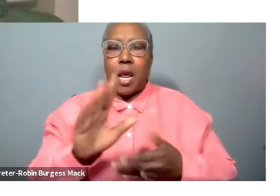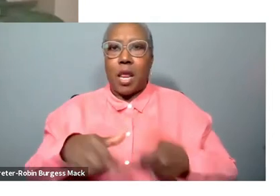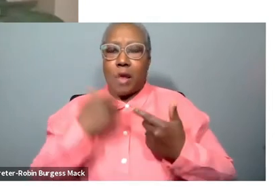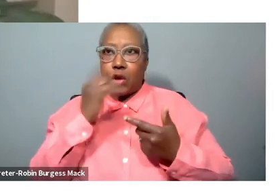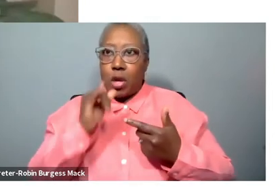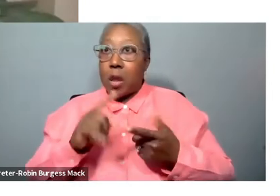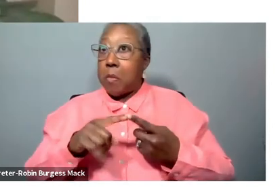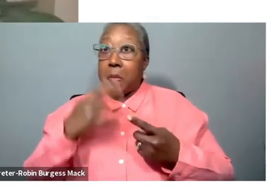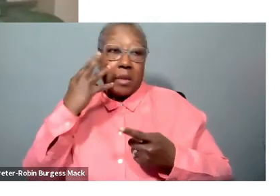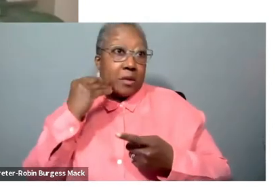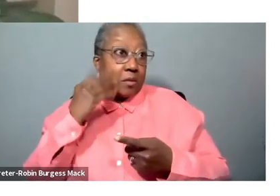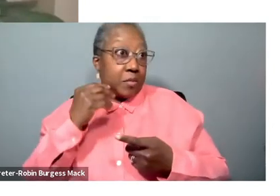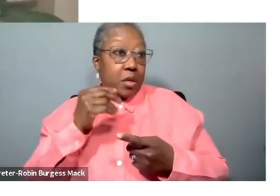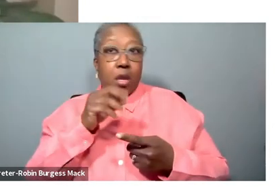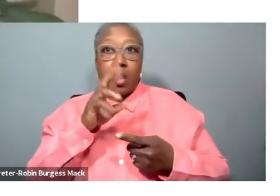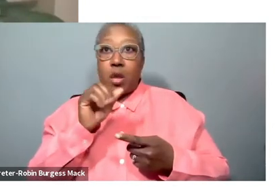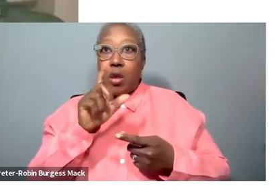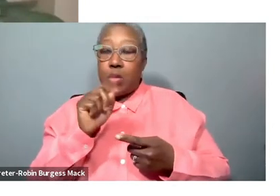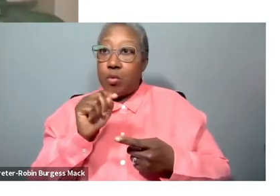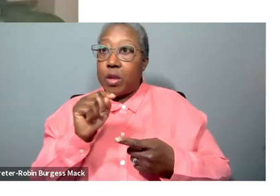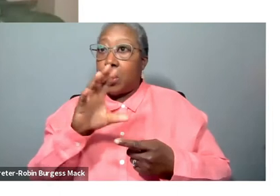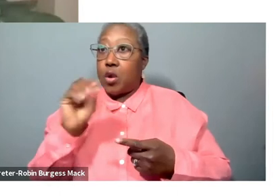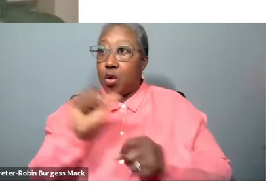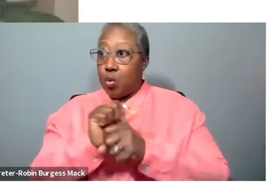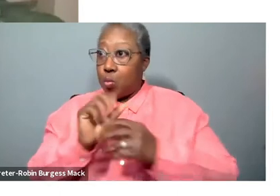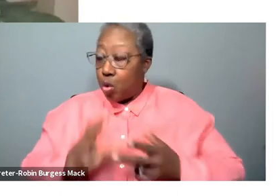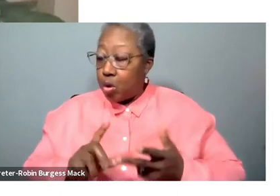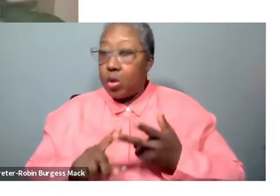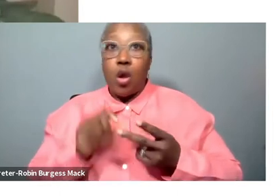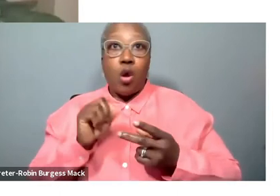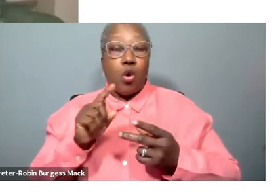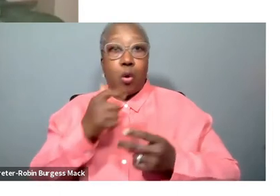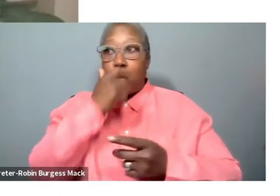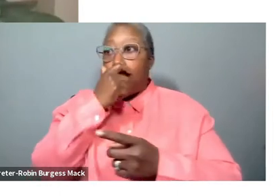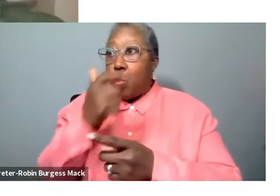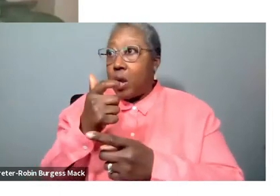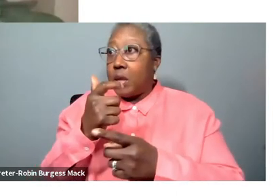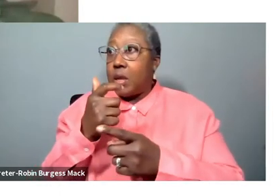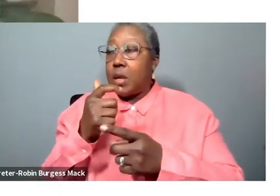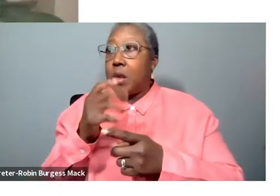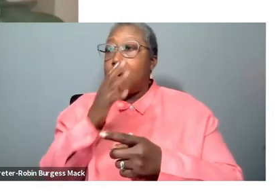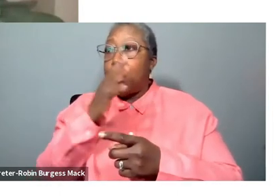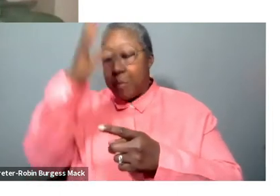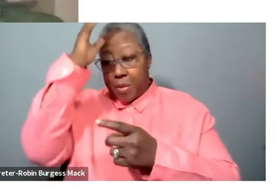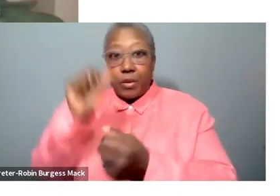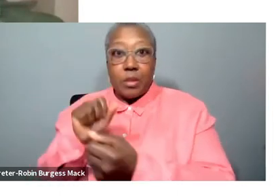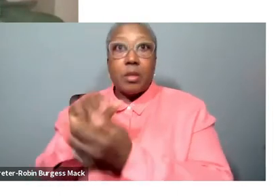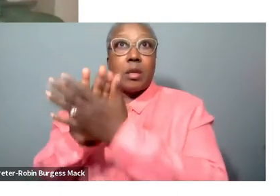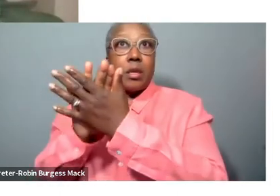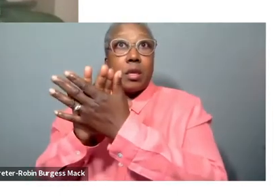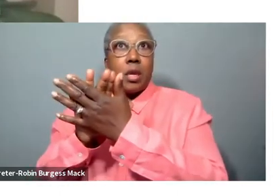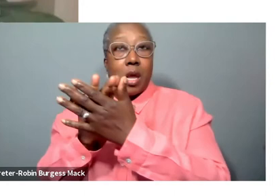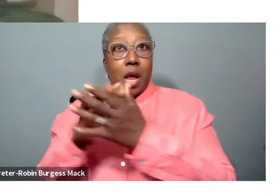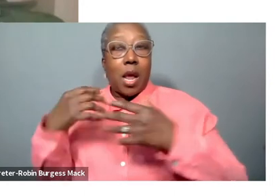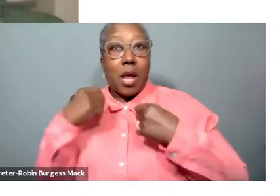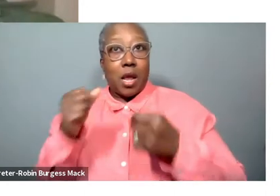they've dealt with racist coworkers at their job. Perhaps they're watching a parent go up against a health insurance